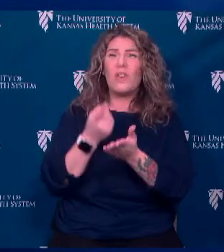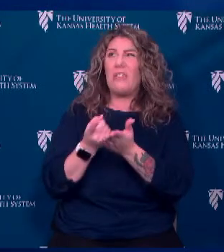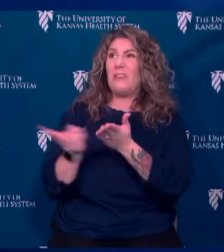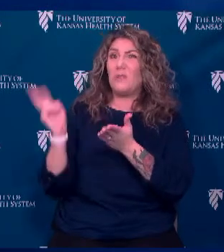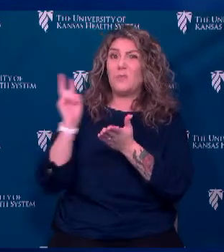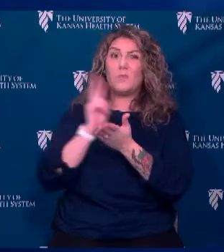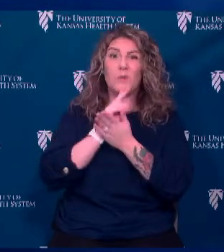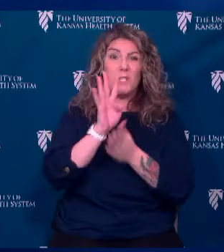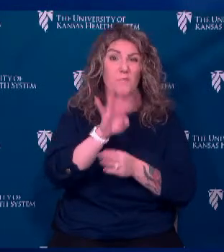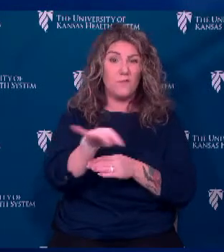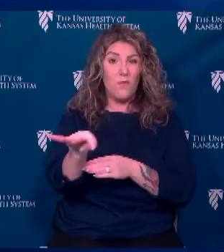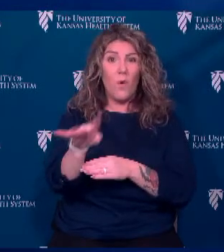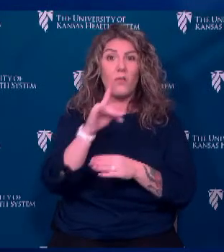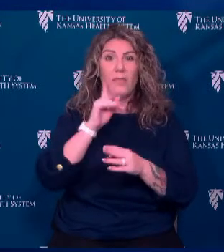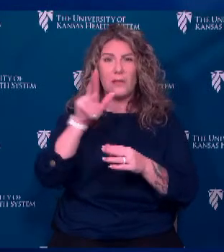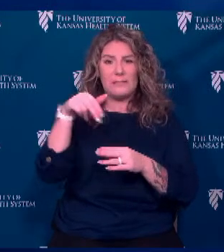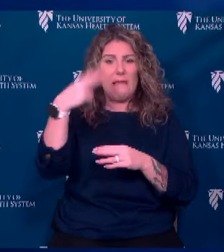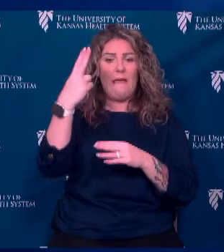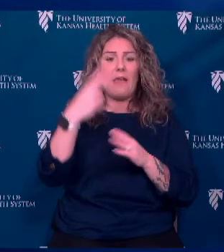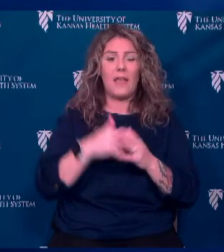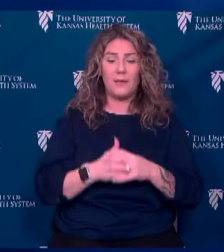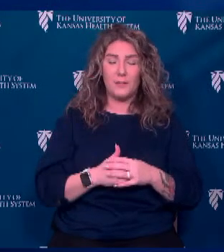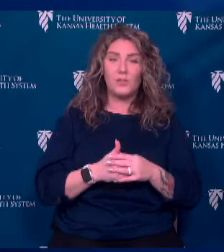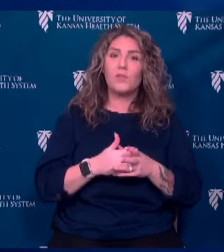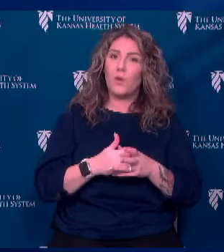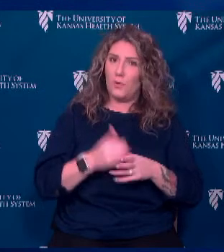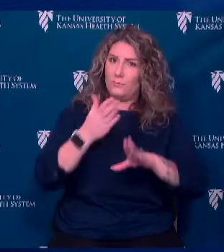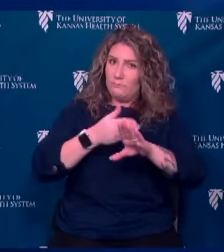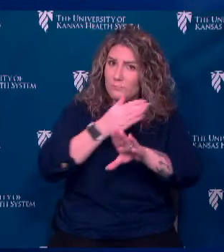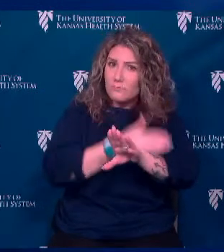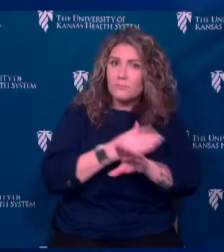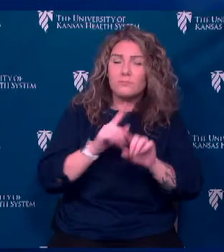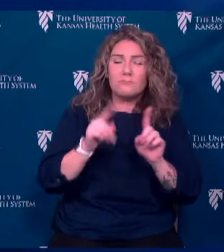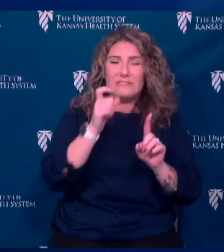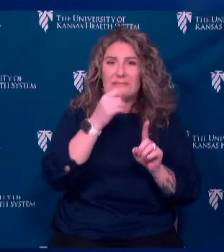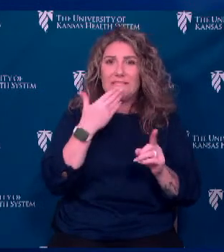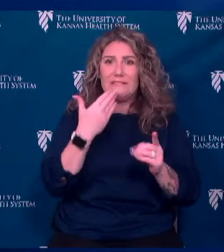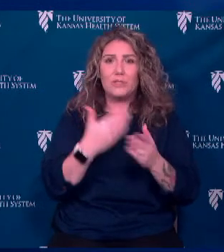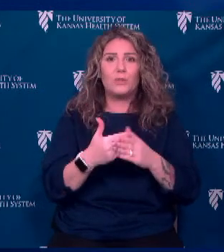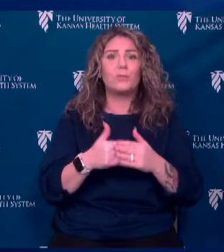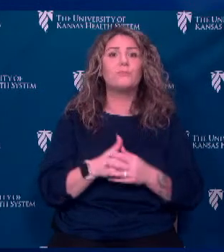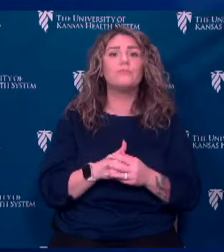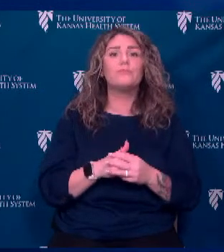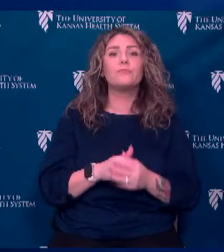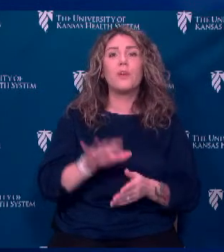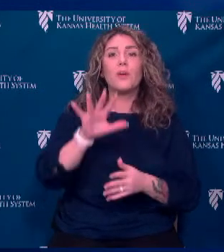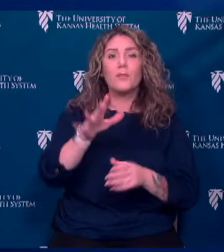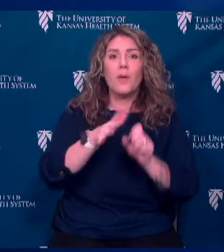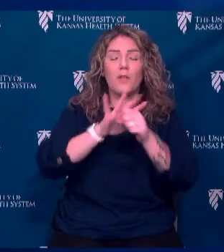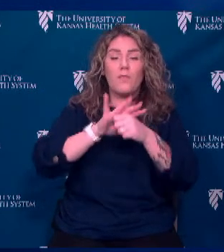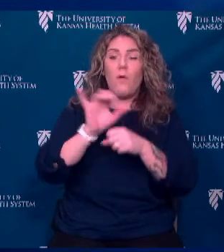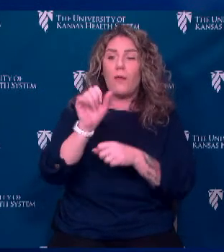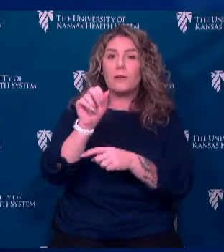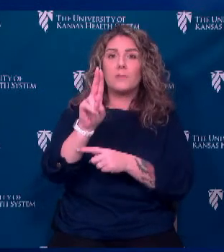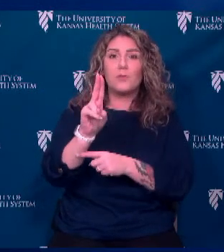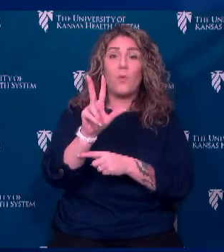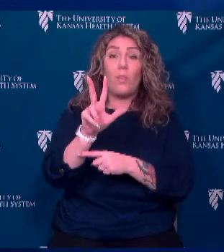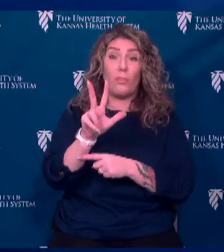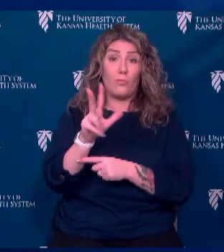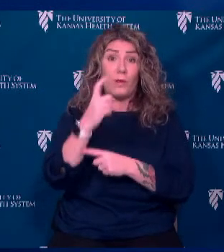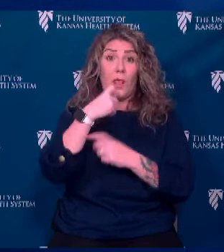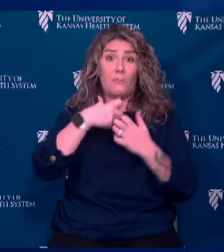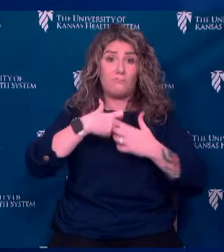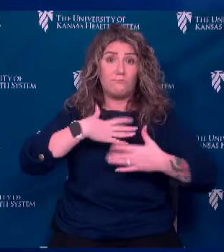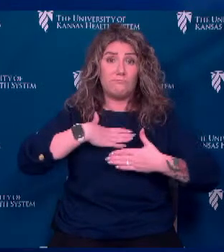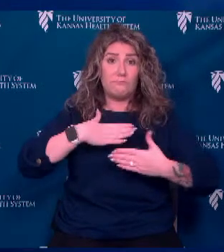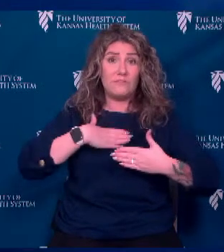their high. So certainly getting better, but not good. They have 5 COVID patients in the ICU, 3 on ventilators. They've